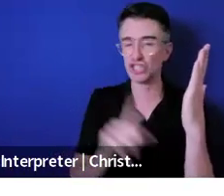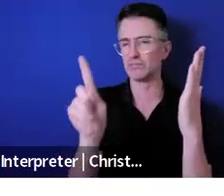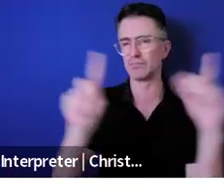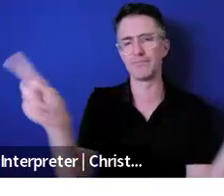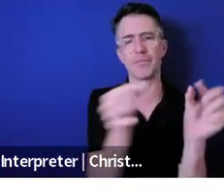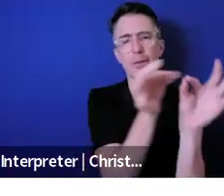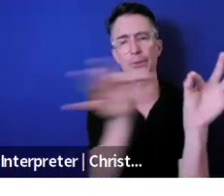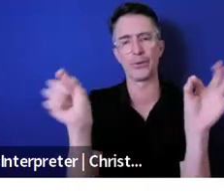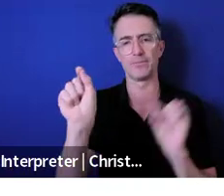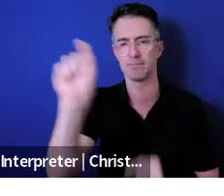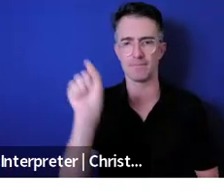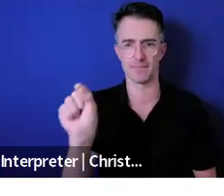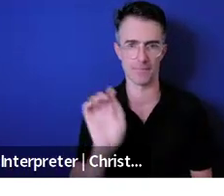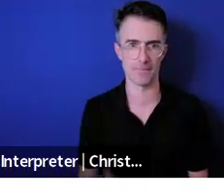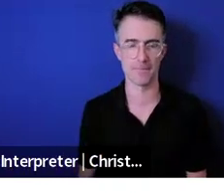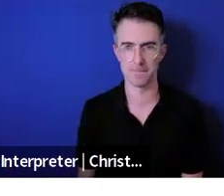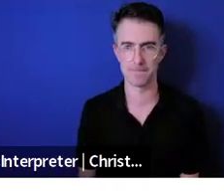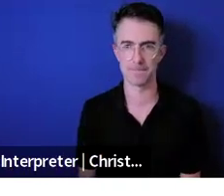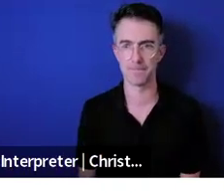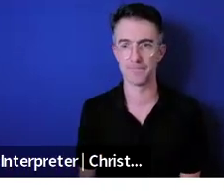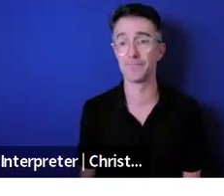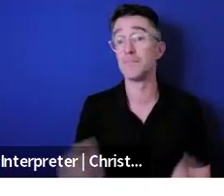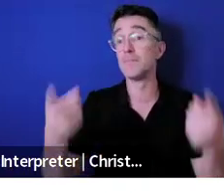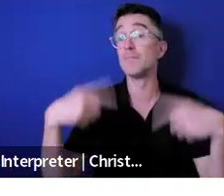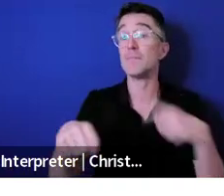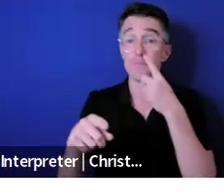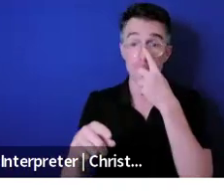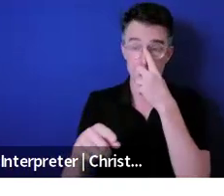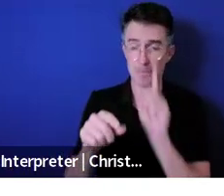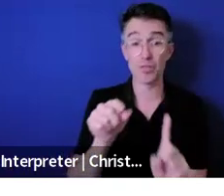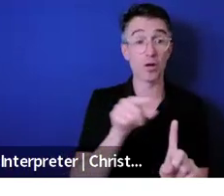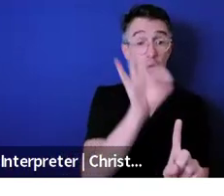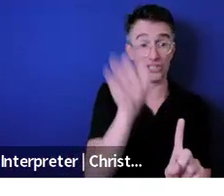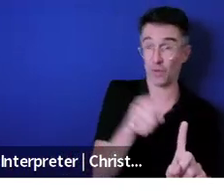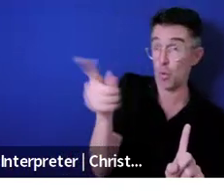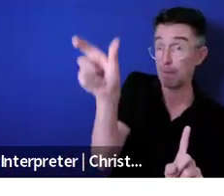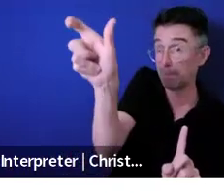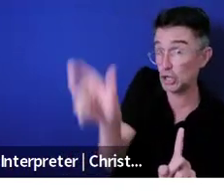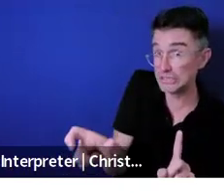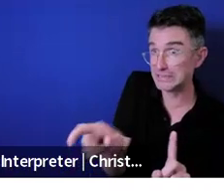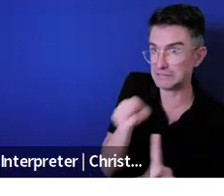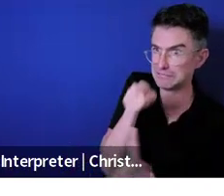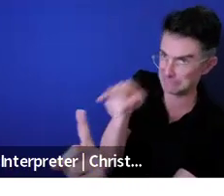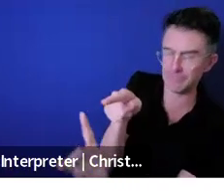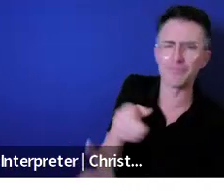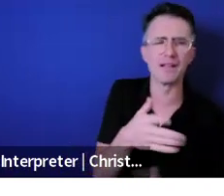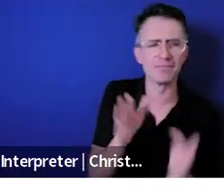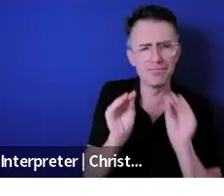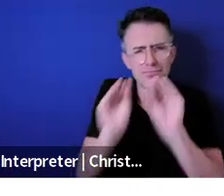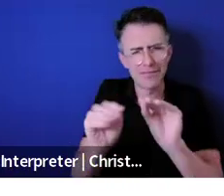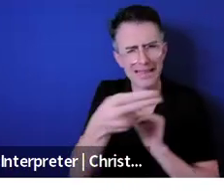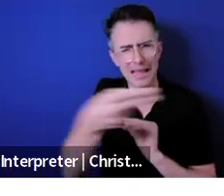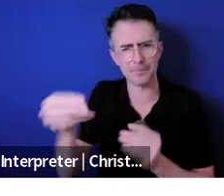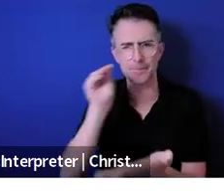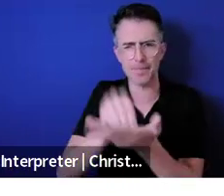it will be great to identify them in your question. Without further ado, I would like to invite